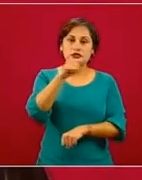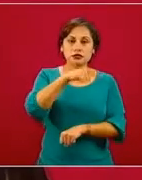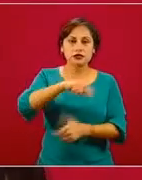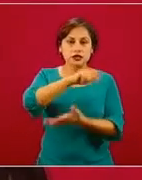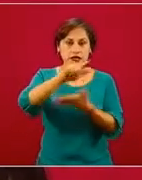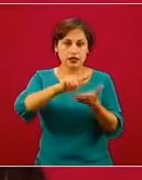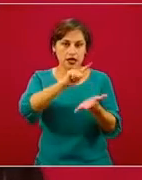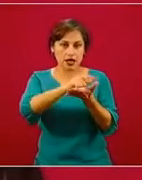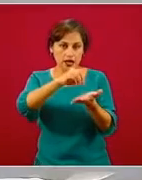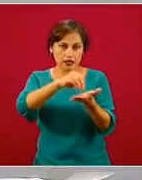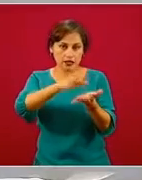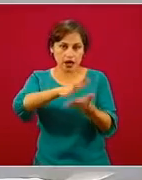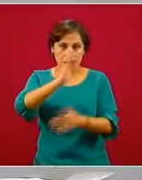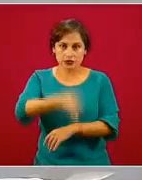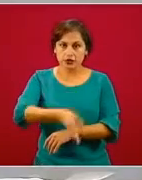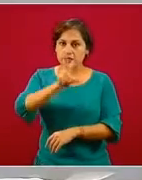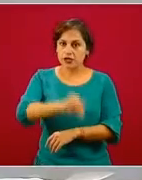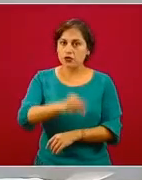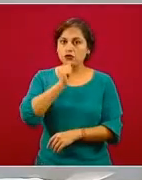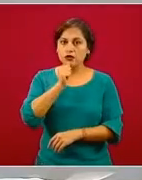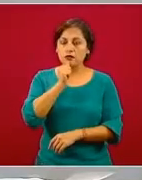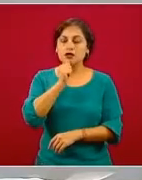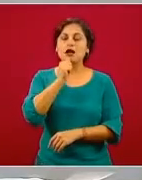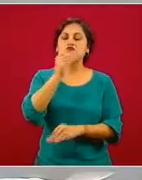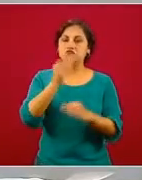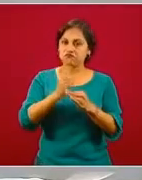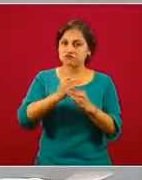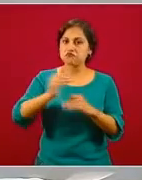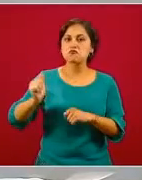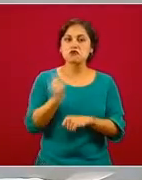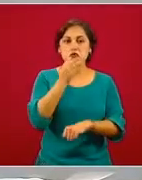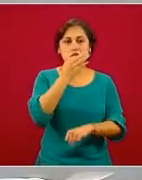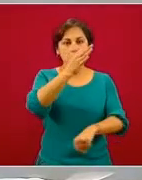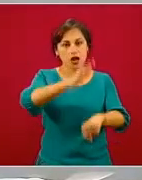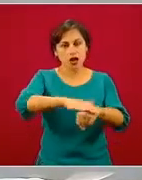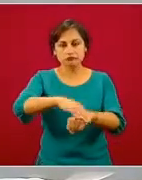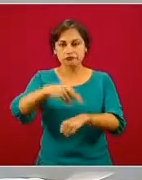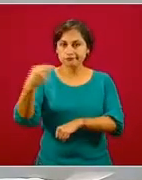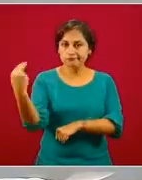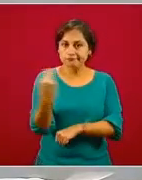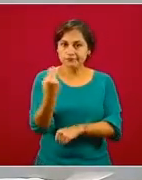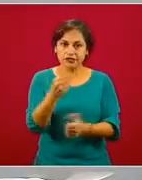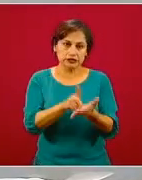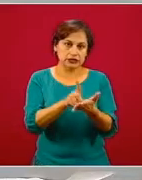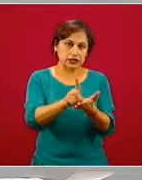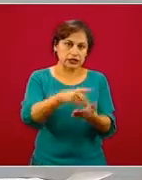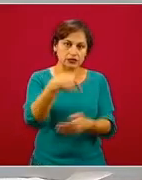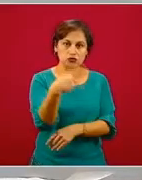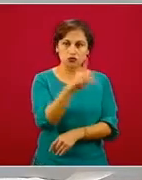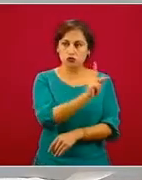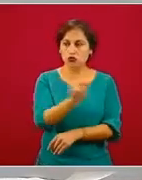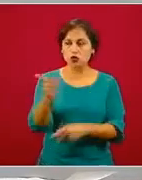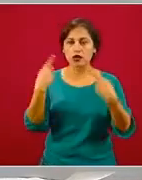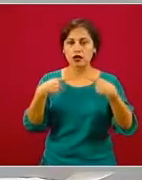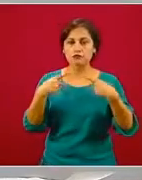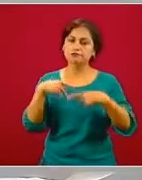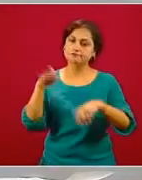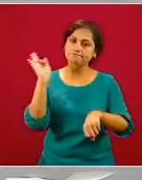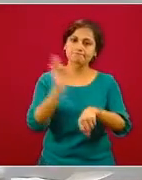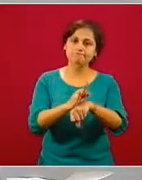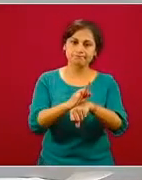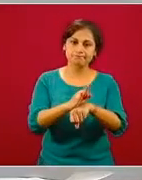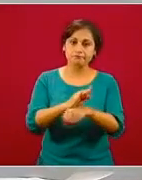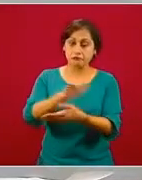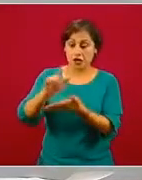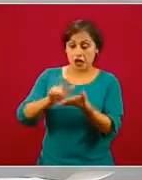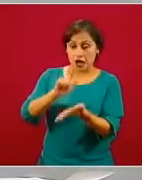areas of opportunity that we have to work on, because we have 17 states in Mexico that haven't recognized